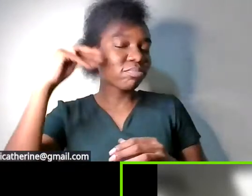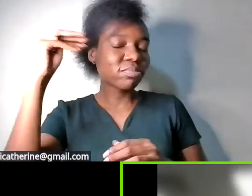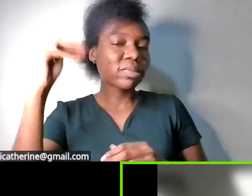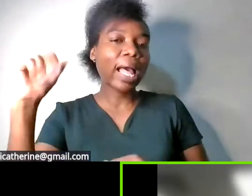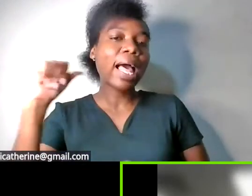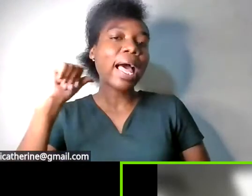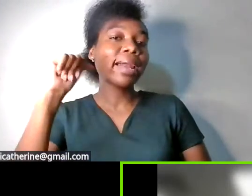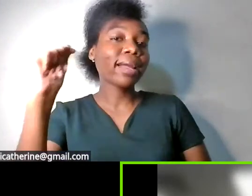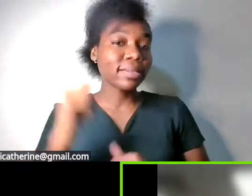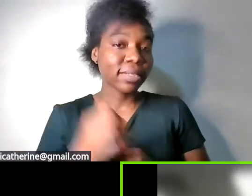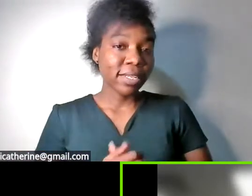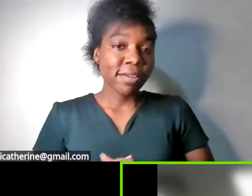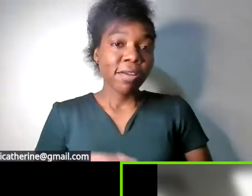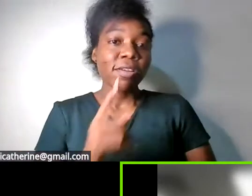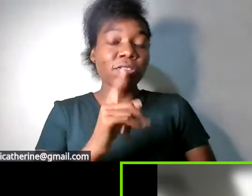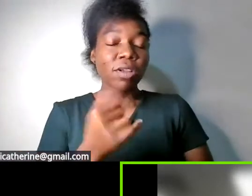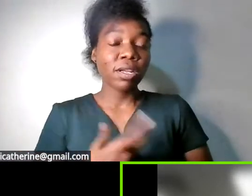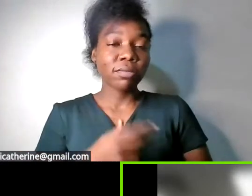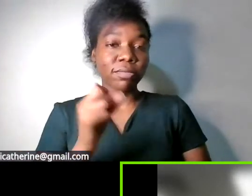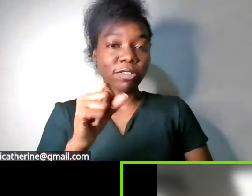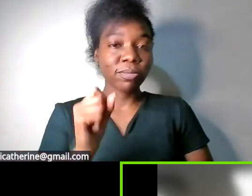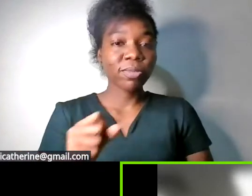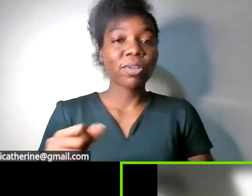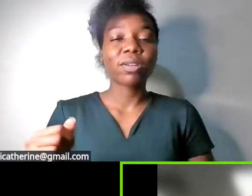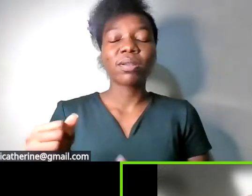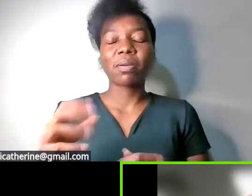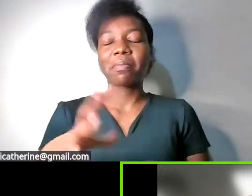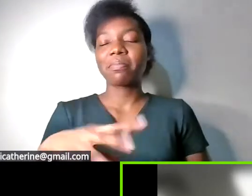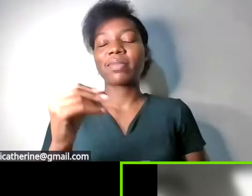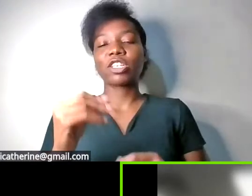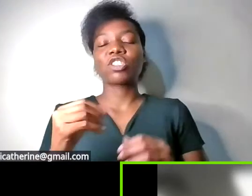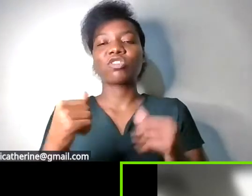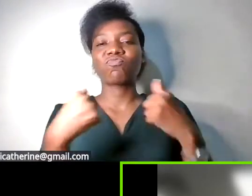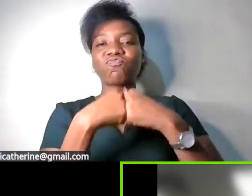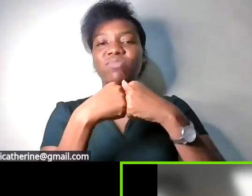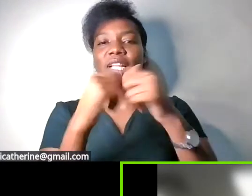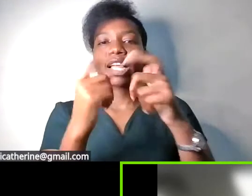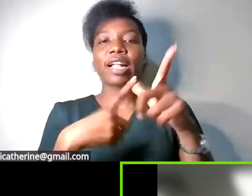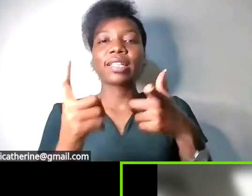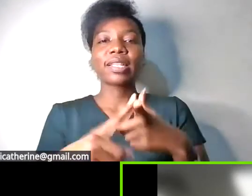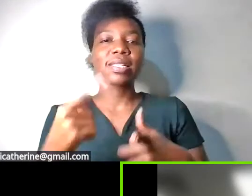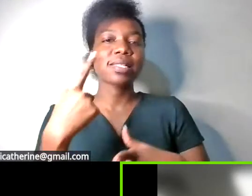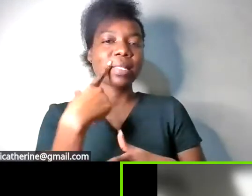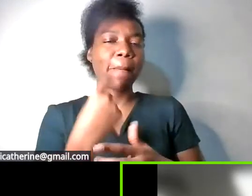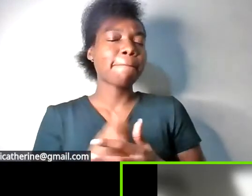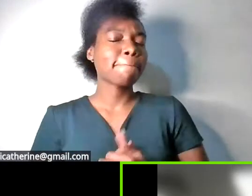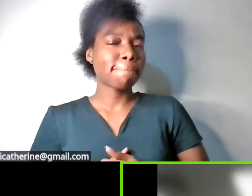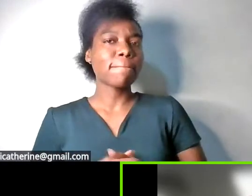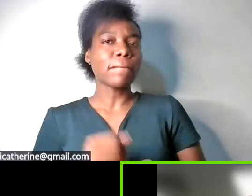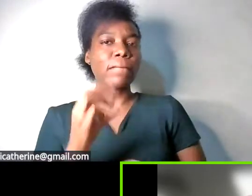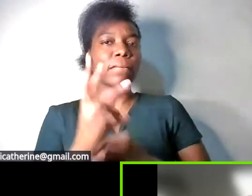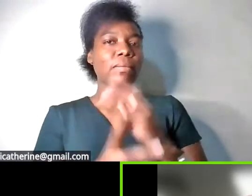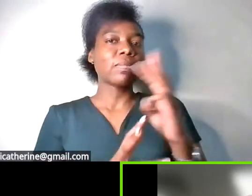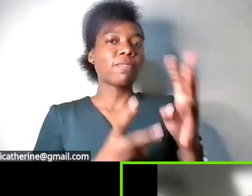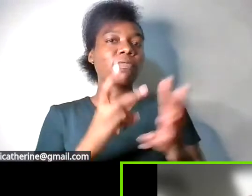reality. They can pick up the challenge and achieve the success on the global stage. Um, I'm I'm one